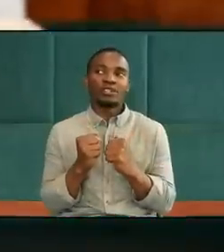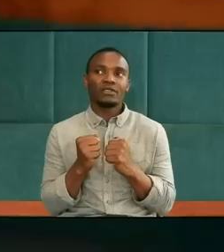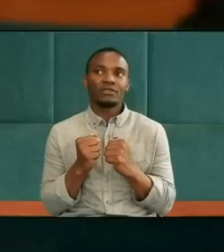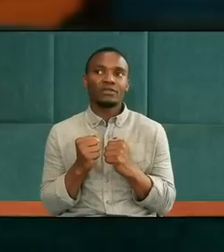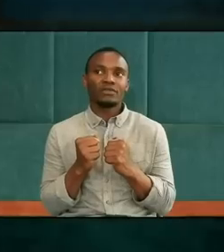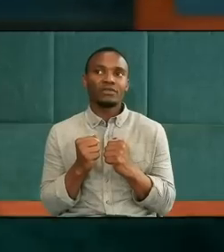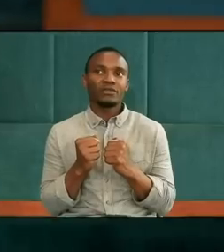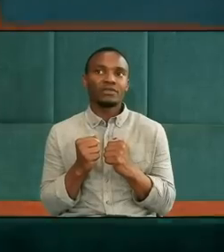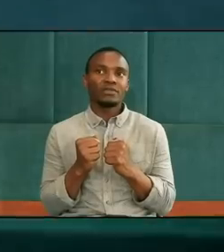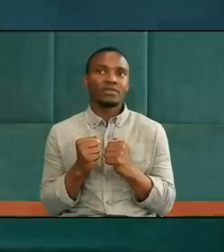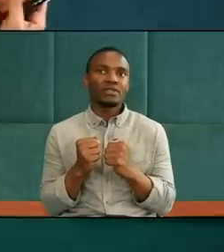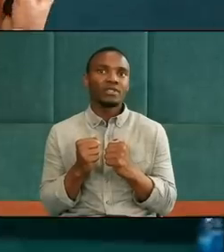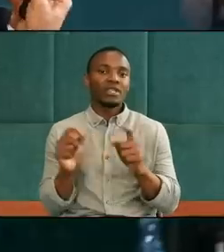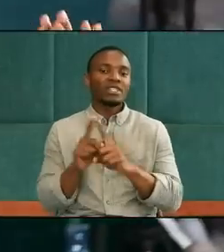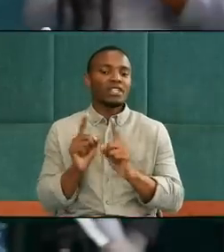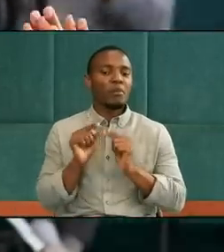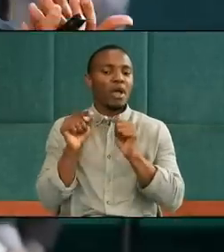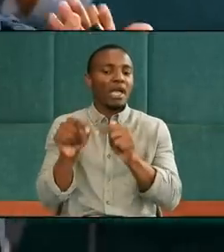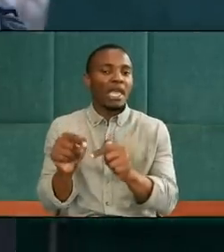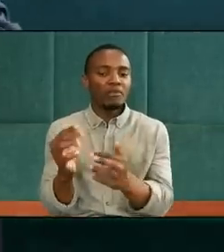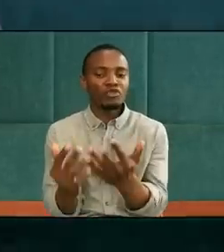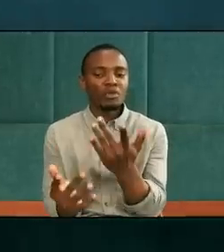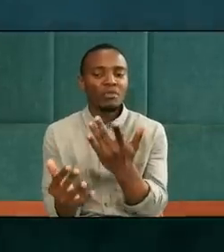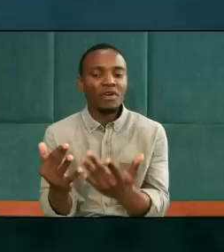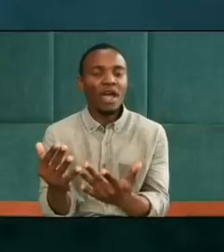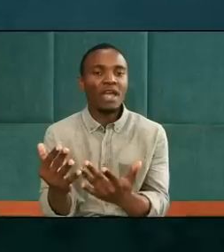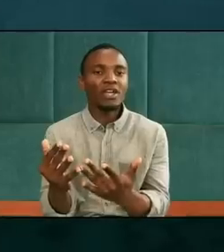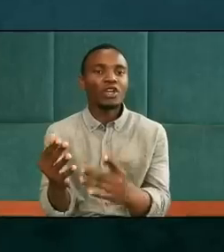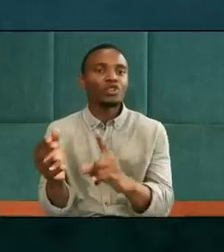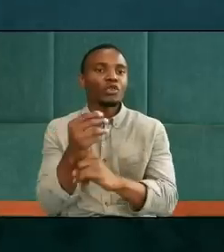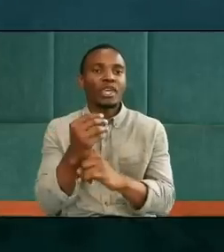but spiritually, came to warm himself by the fire.